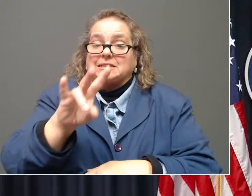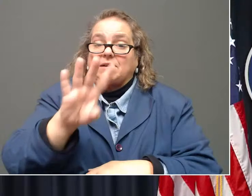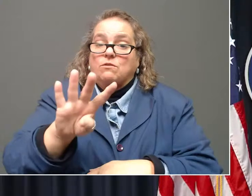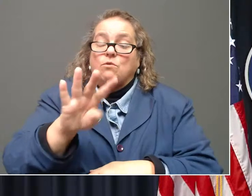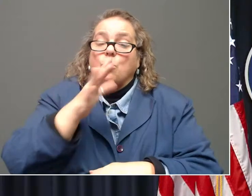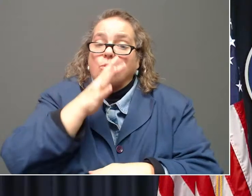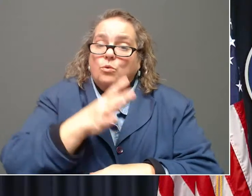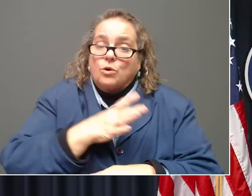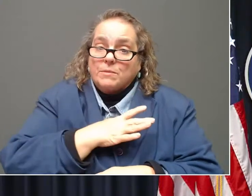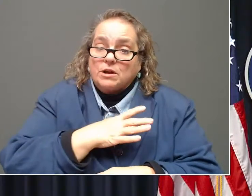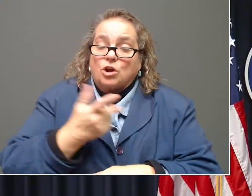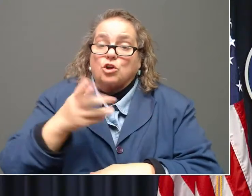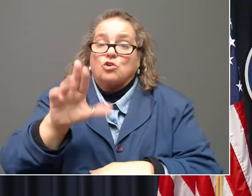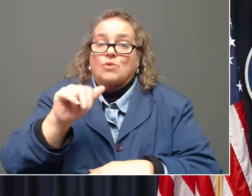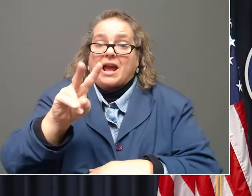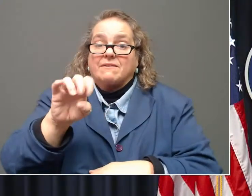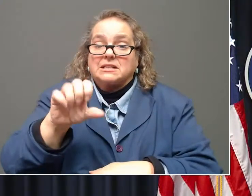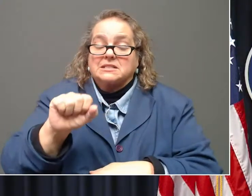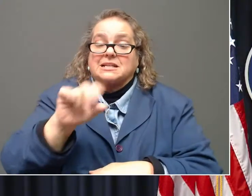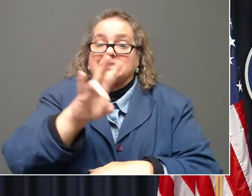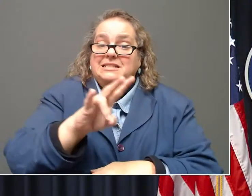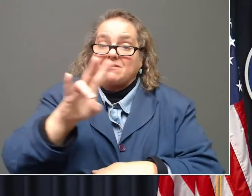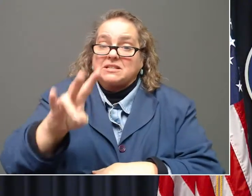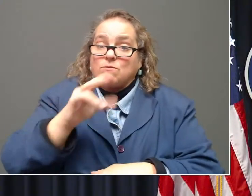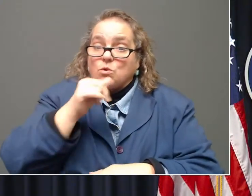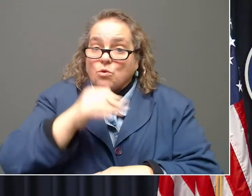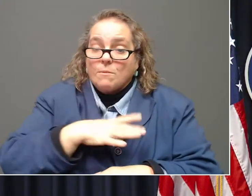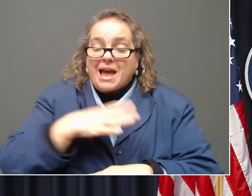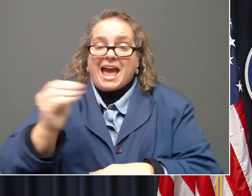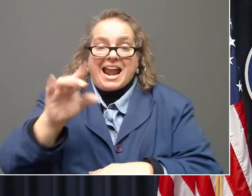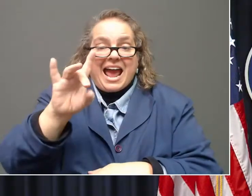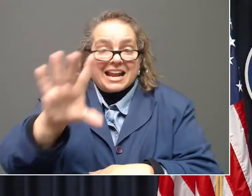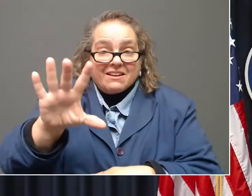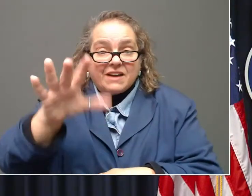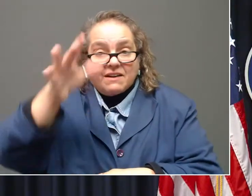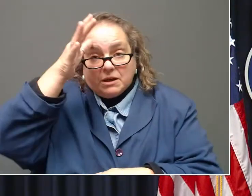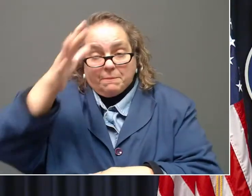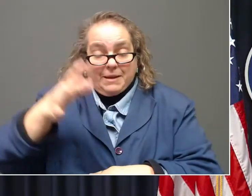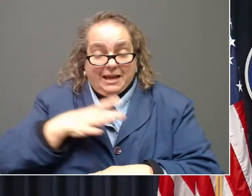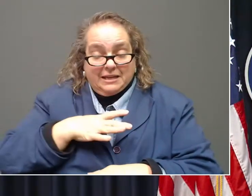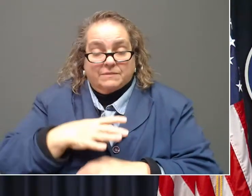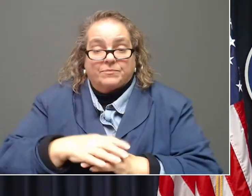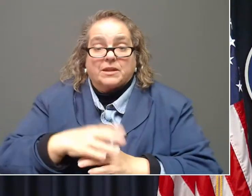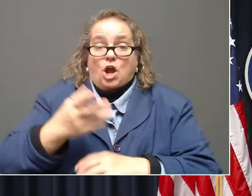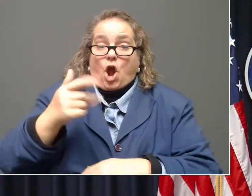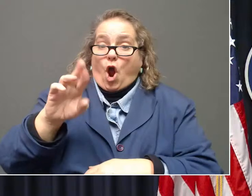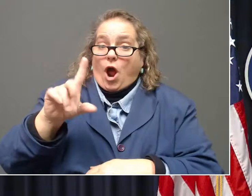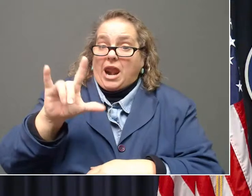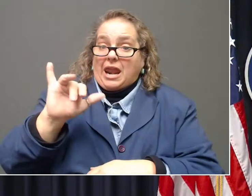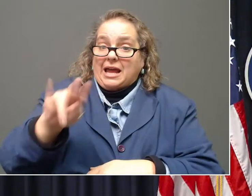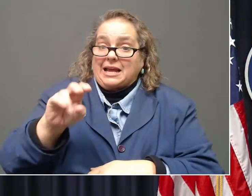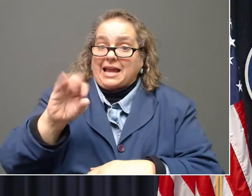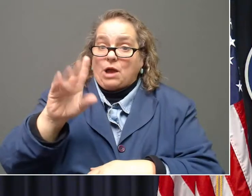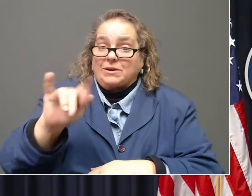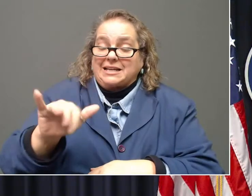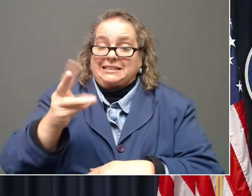Bullitt, 88-year-old woman, and a 92-year-old man from Davis County. In